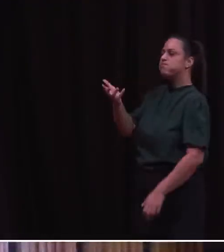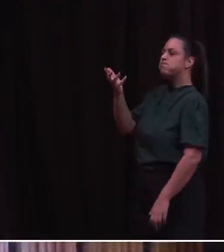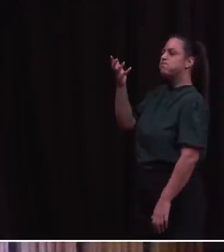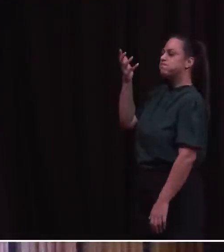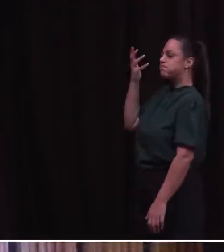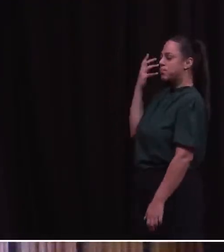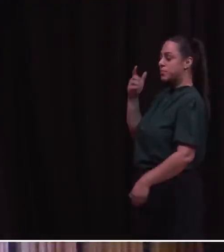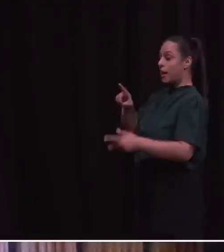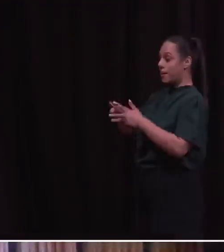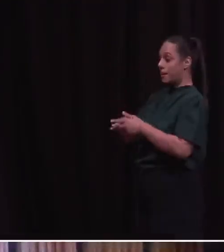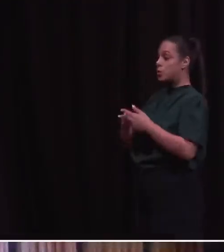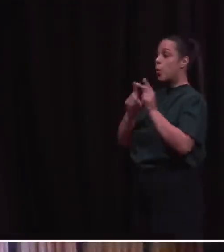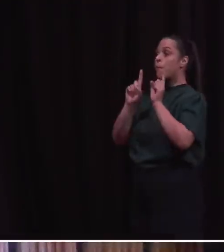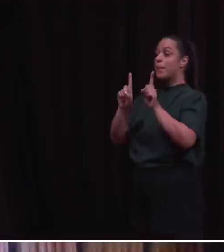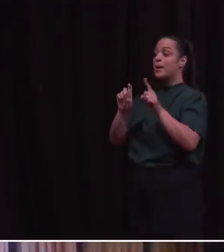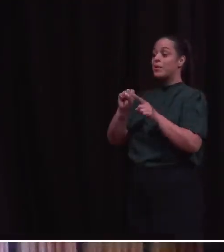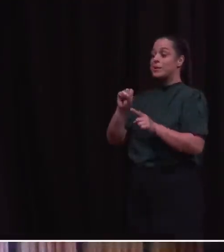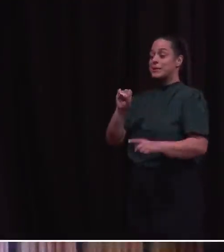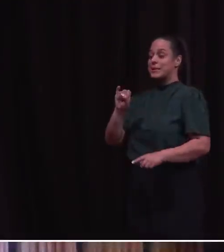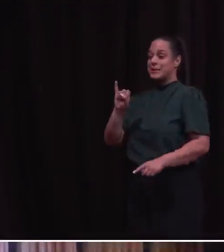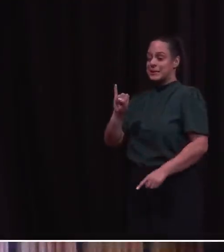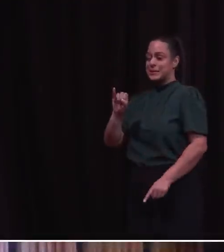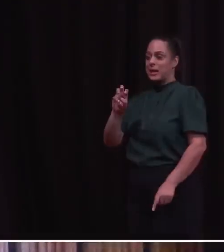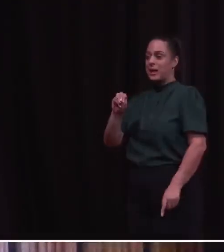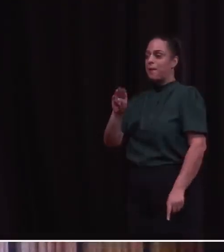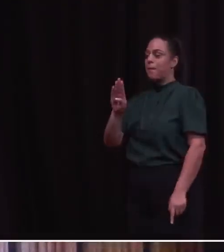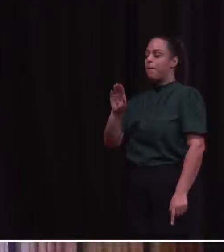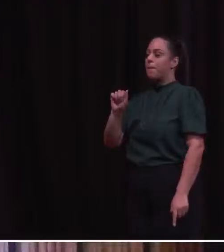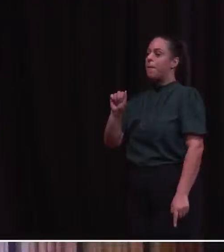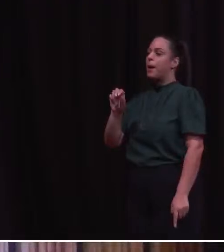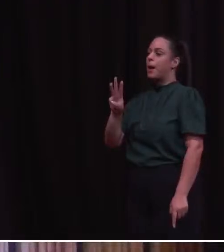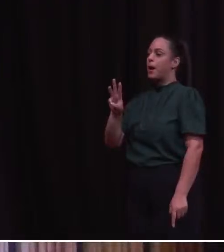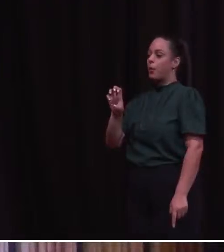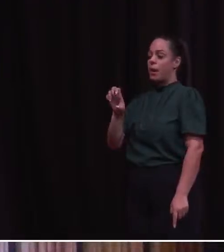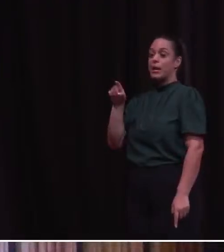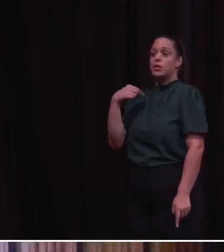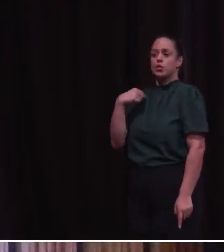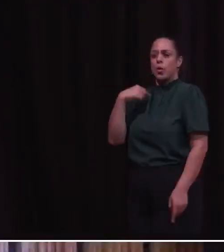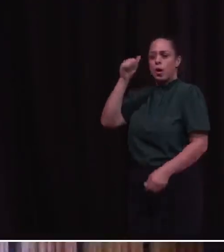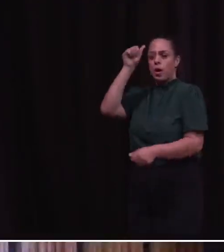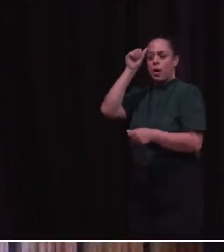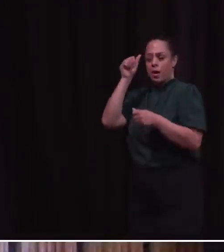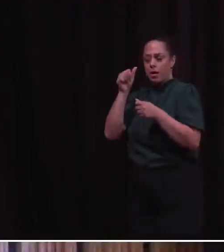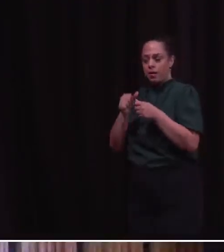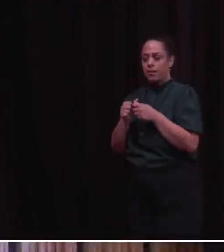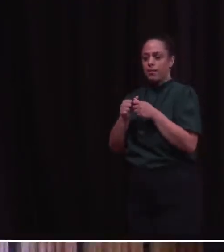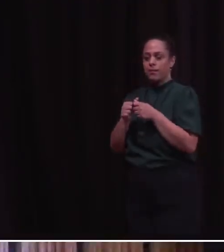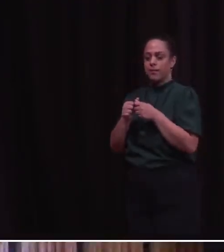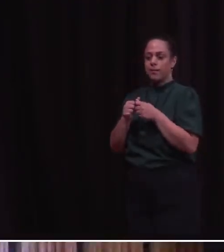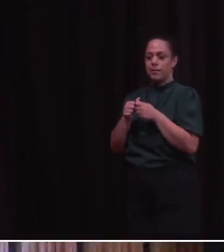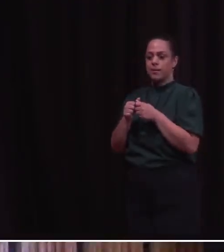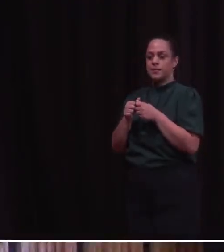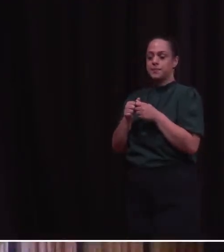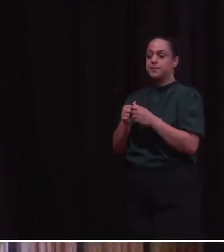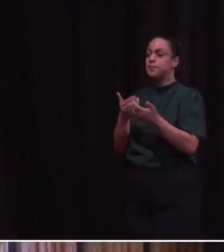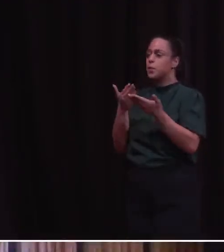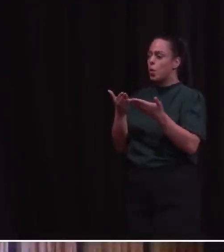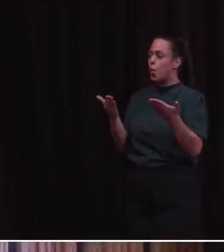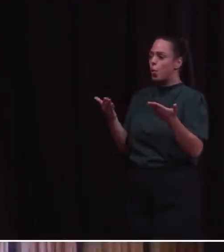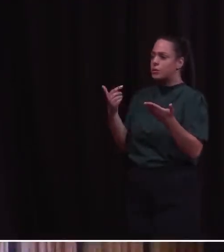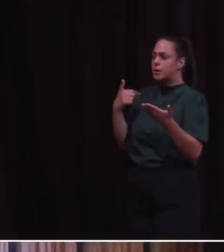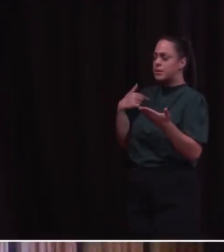Zimbabwe, one of the things that I really appreciated about going to Zimbabwe is the fact